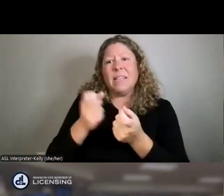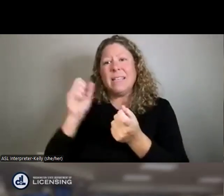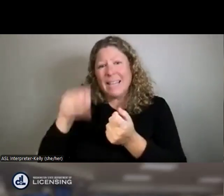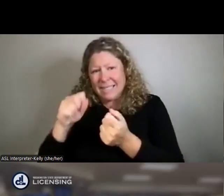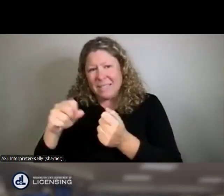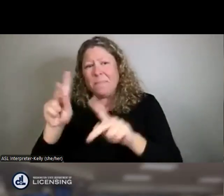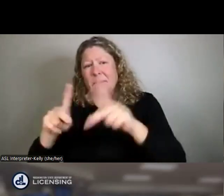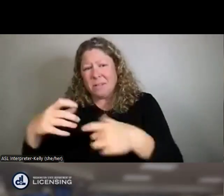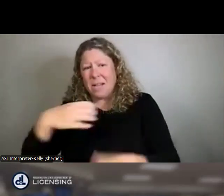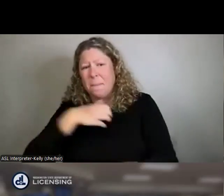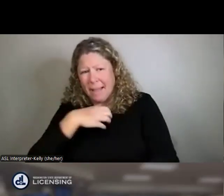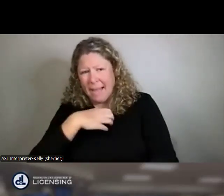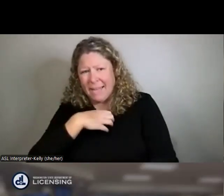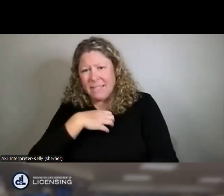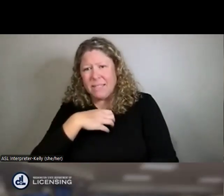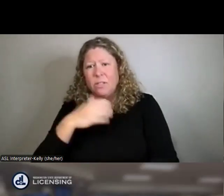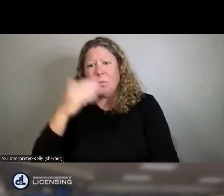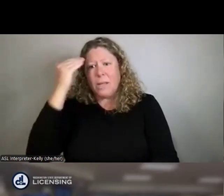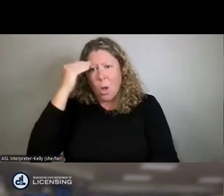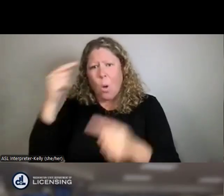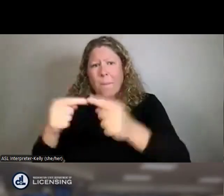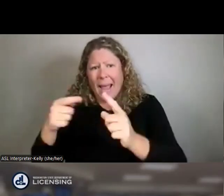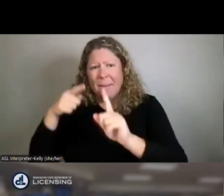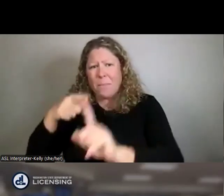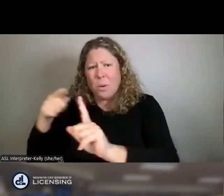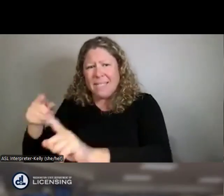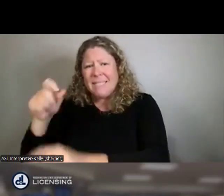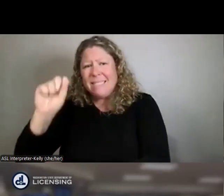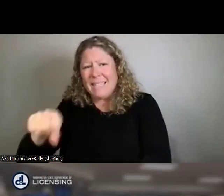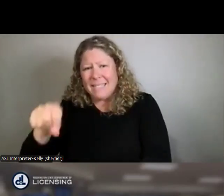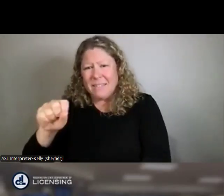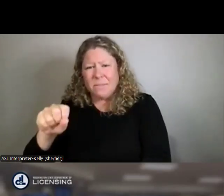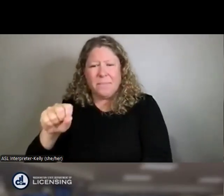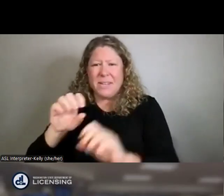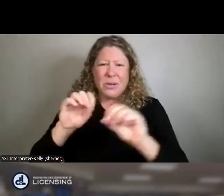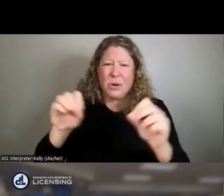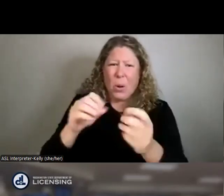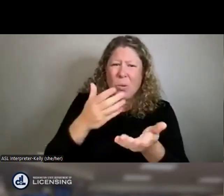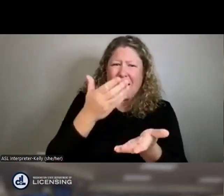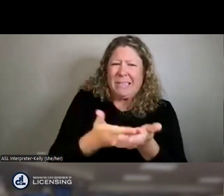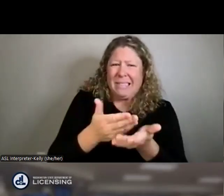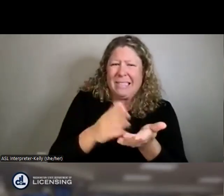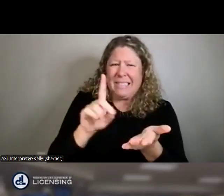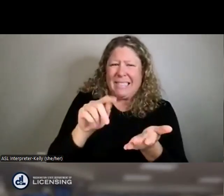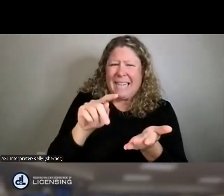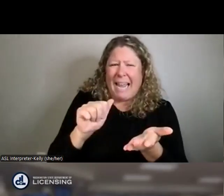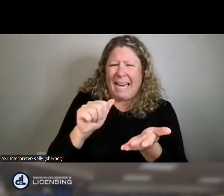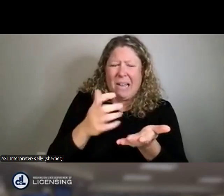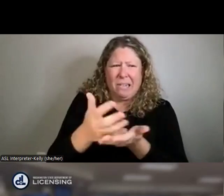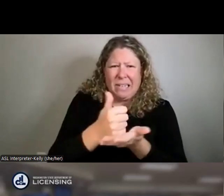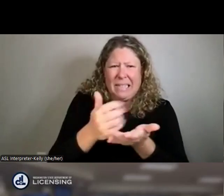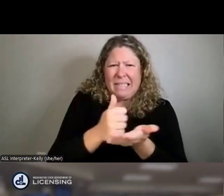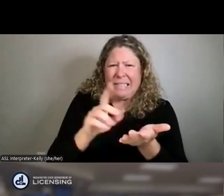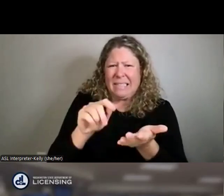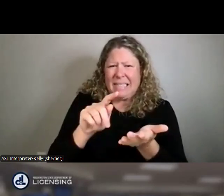are aware of plenty of pain points in many of our processes, but don't have a solid tracking mechanisms currently set up.